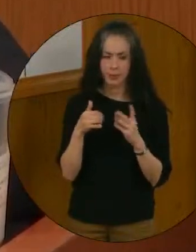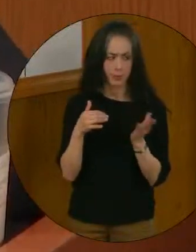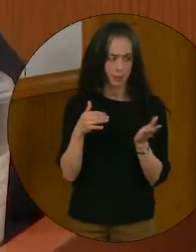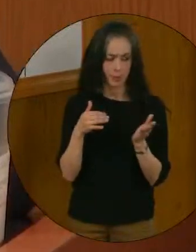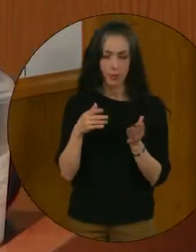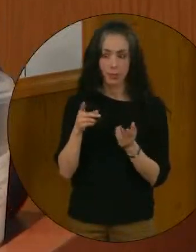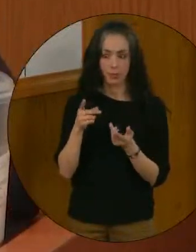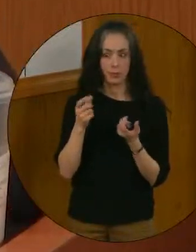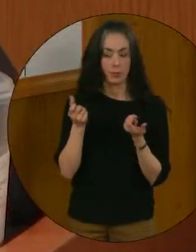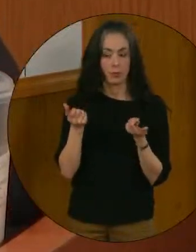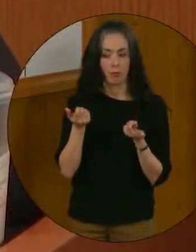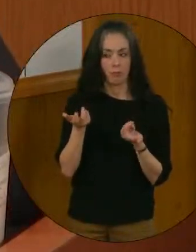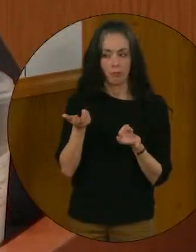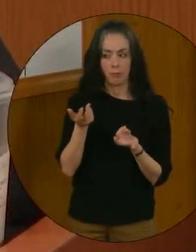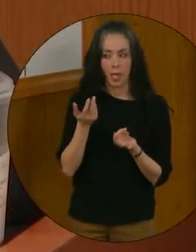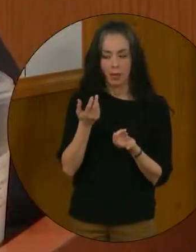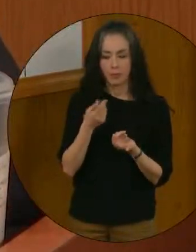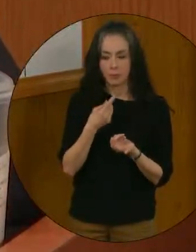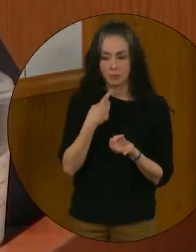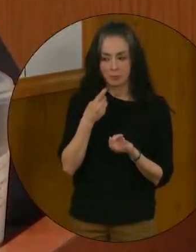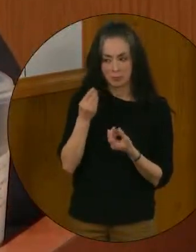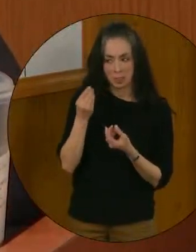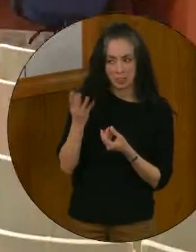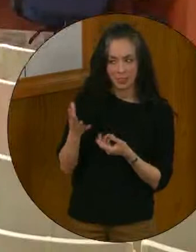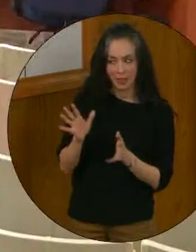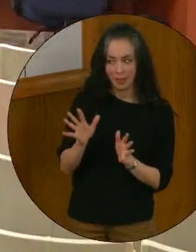Those were on so many. I'm just saying.